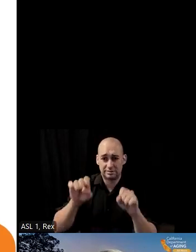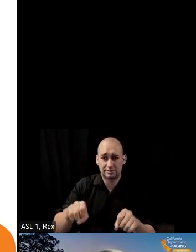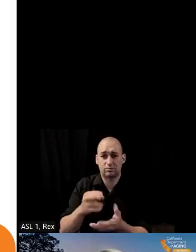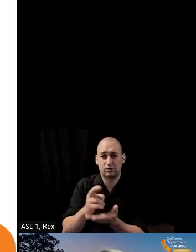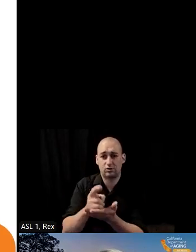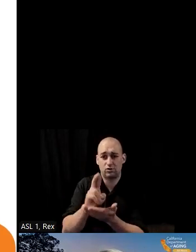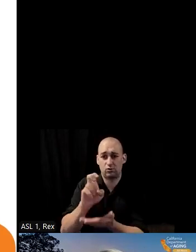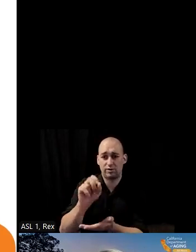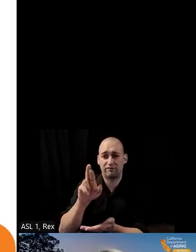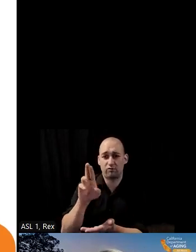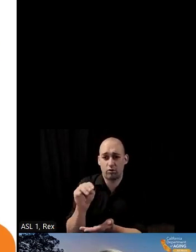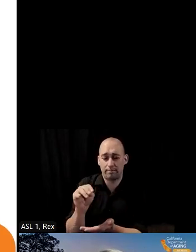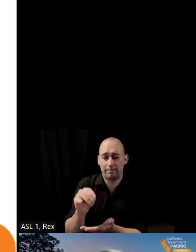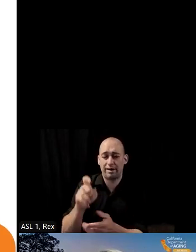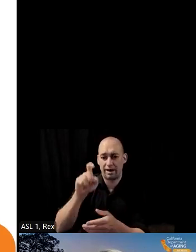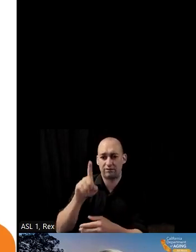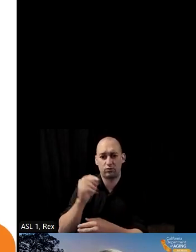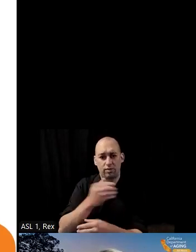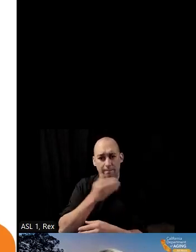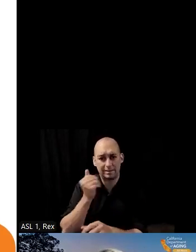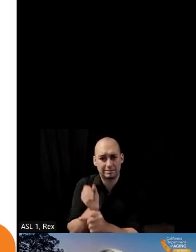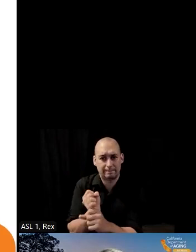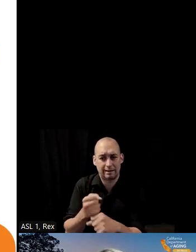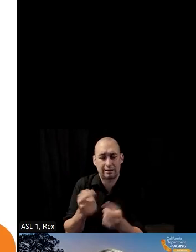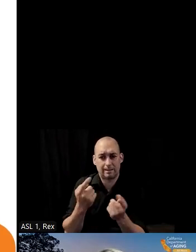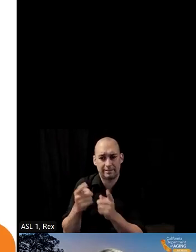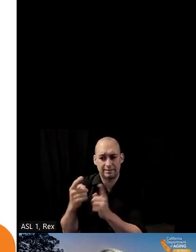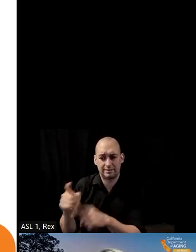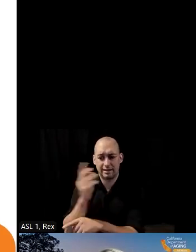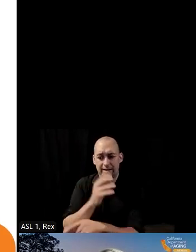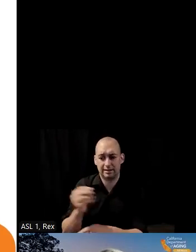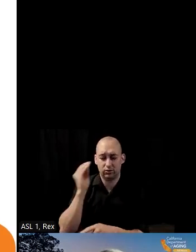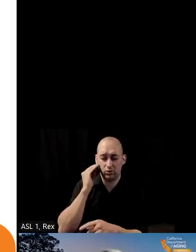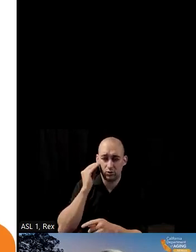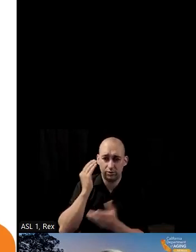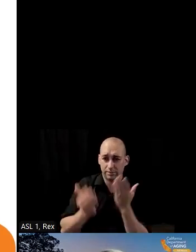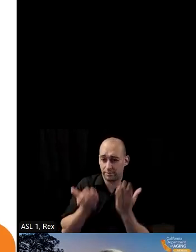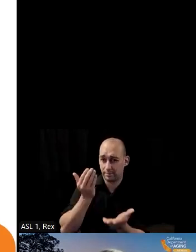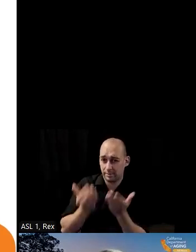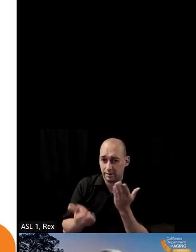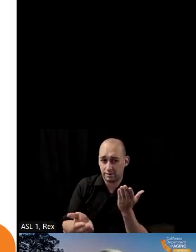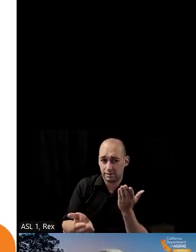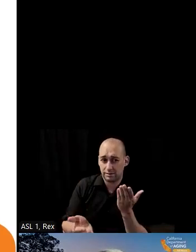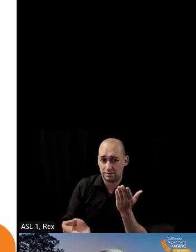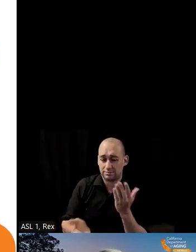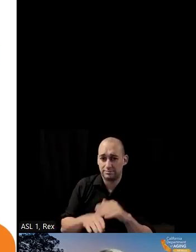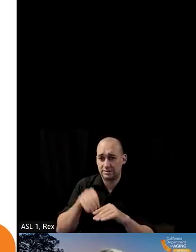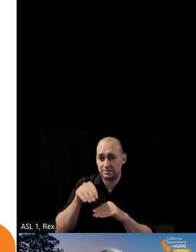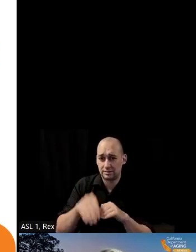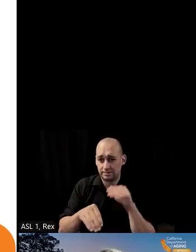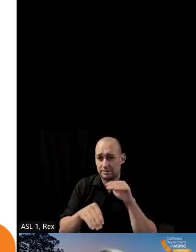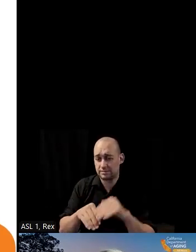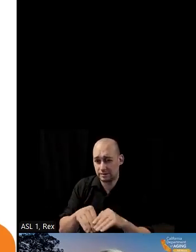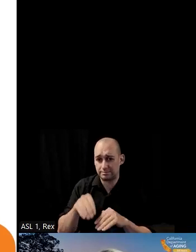that we have to do our best to make it happen. And, it might be iterative and it might